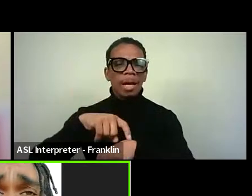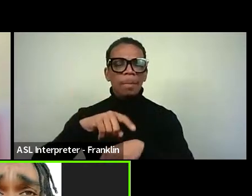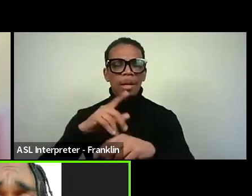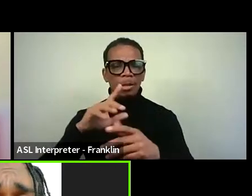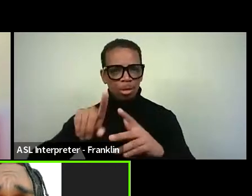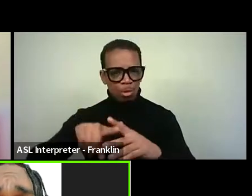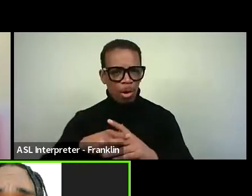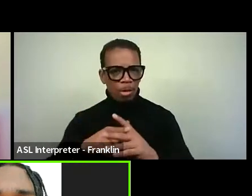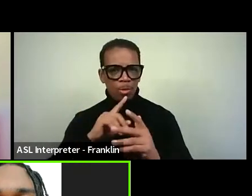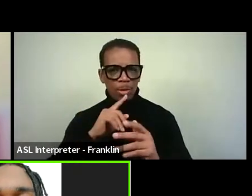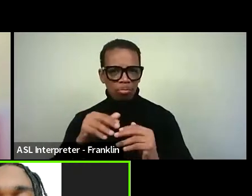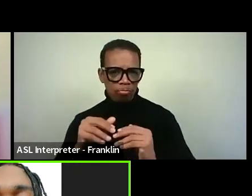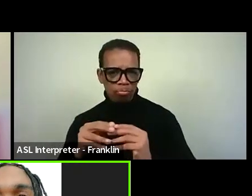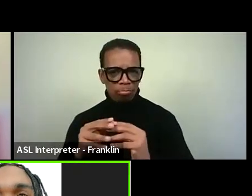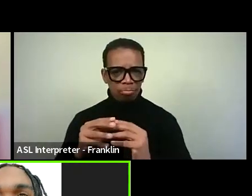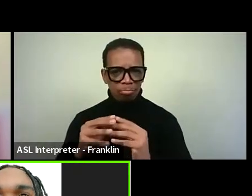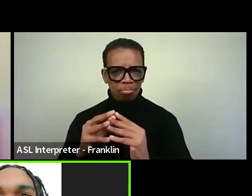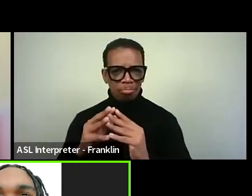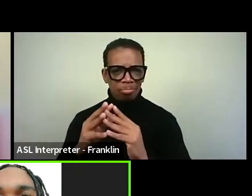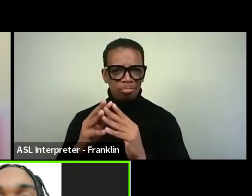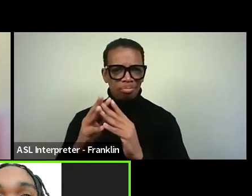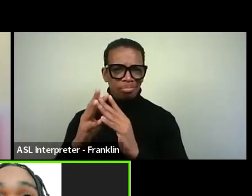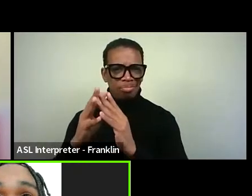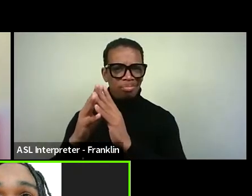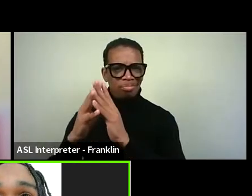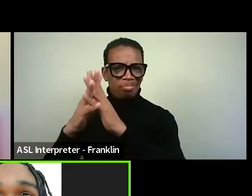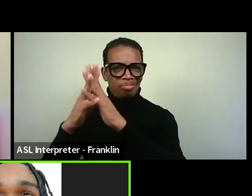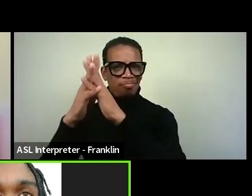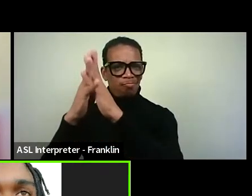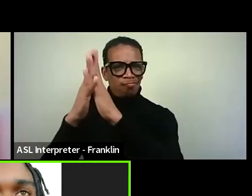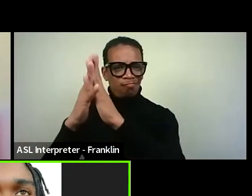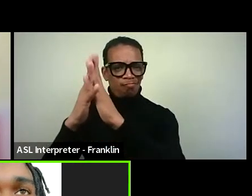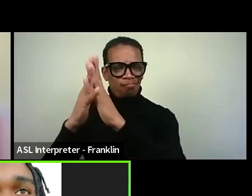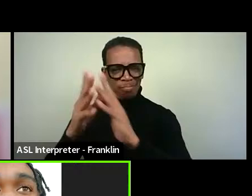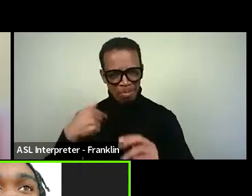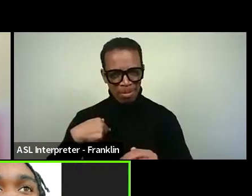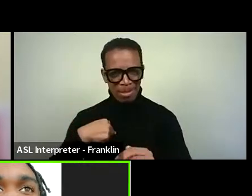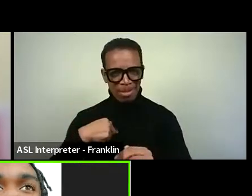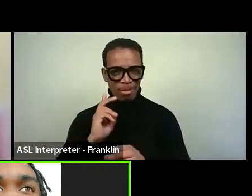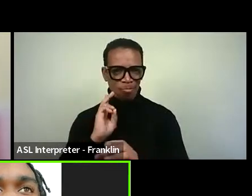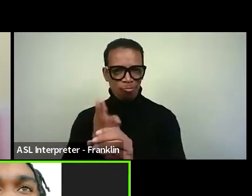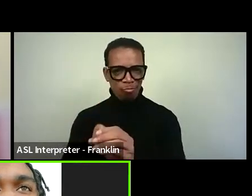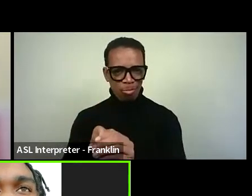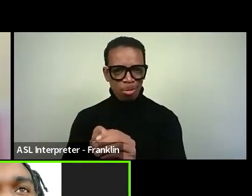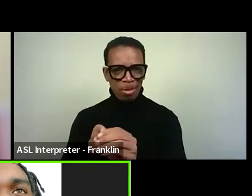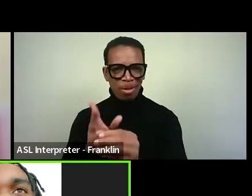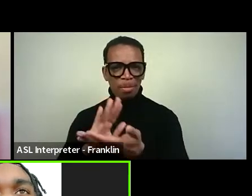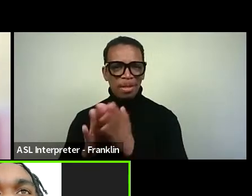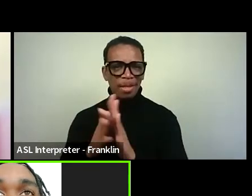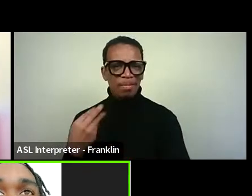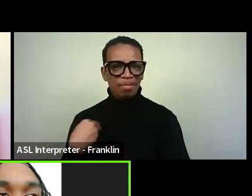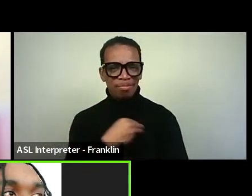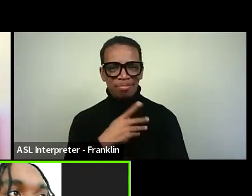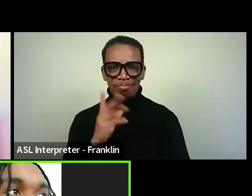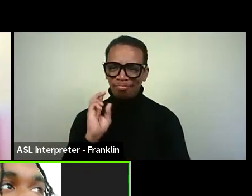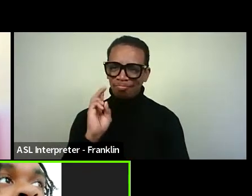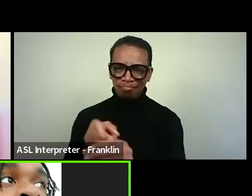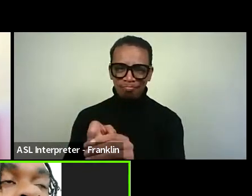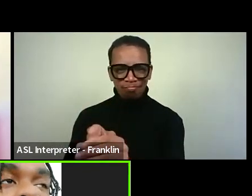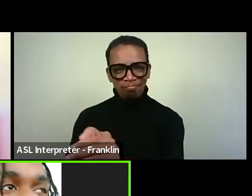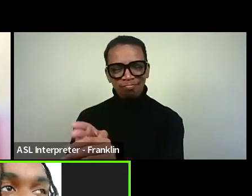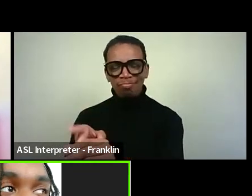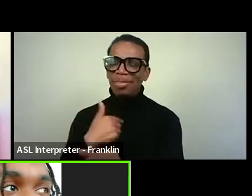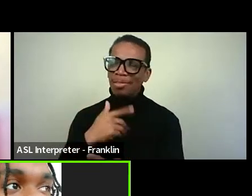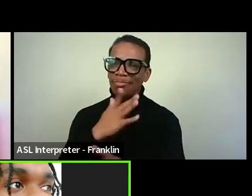active. So I became a member, and I remember being a part of an